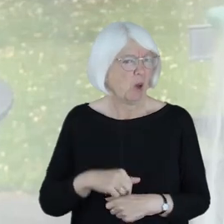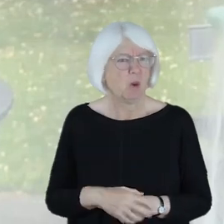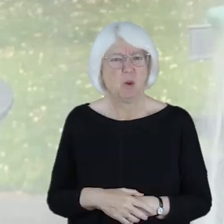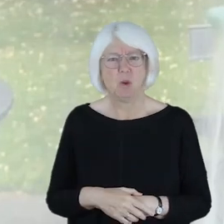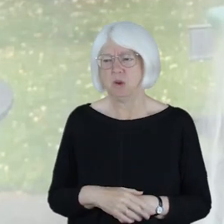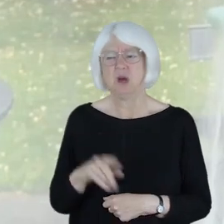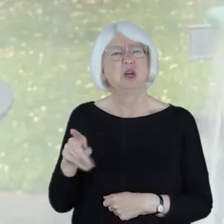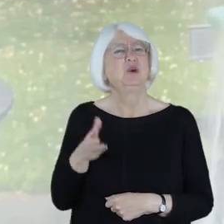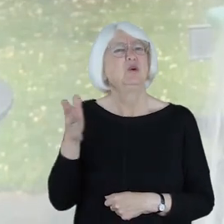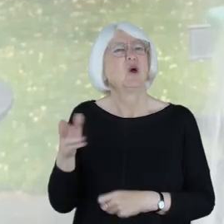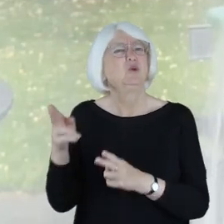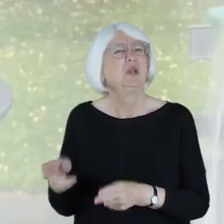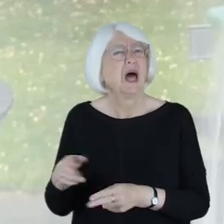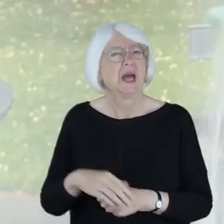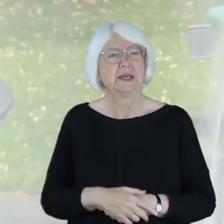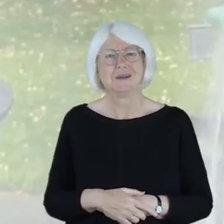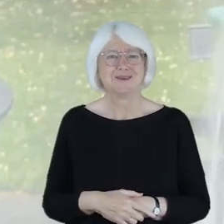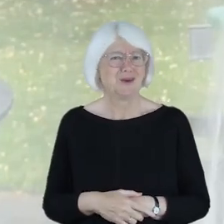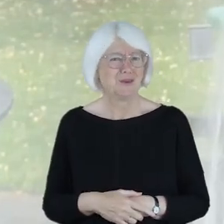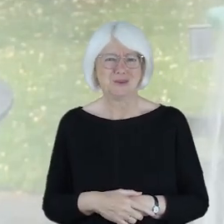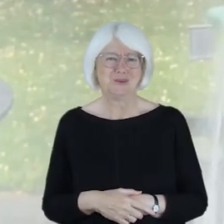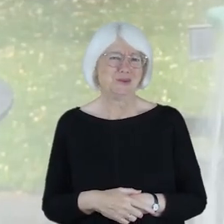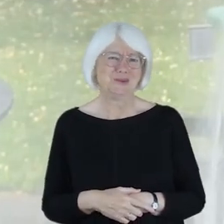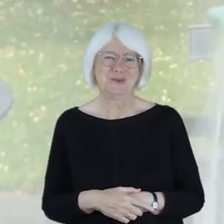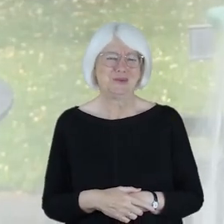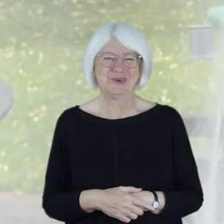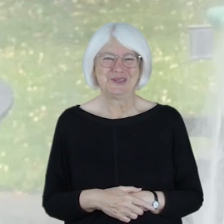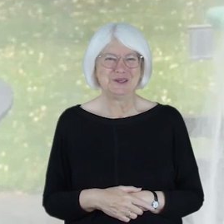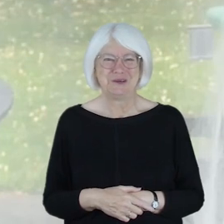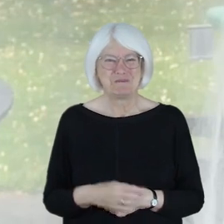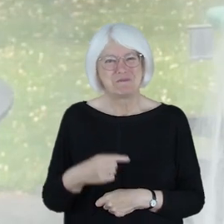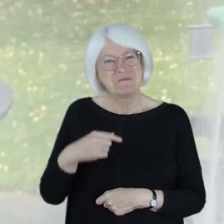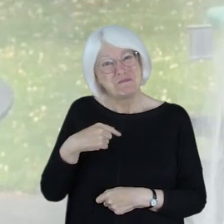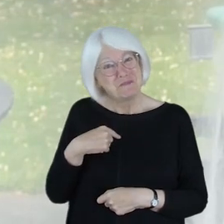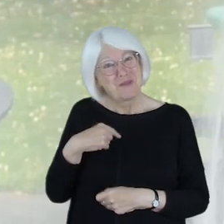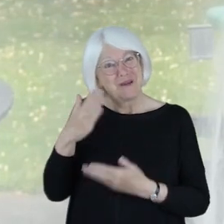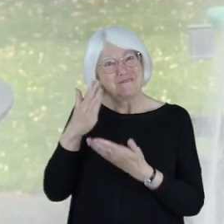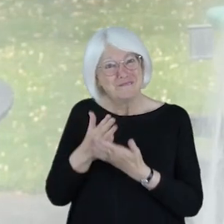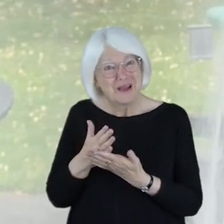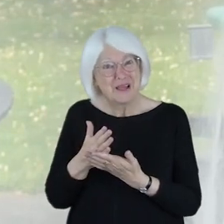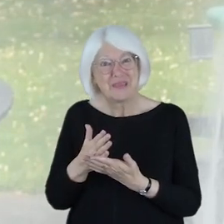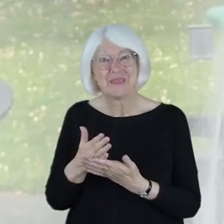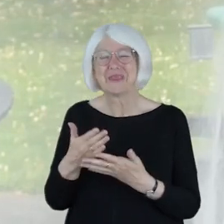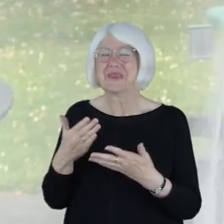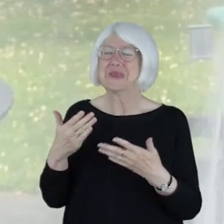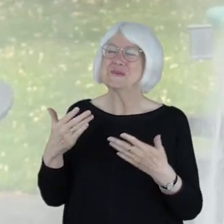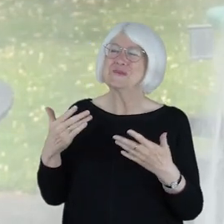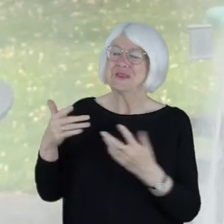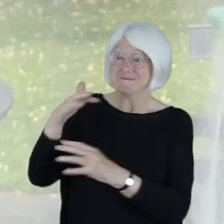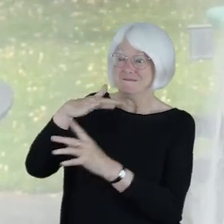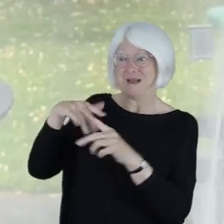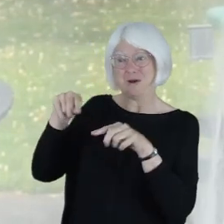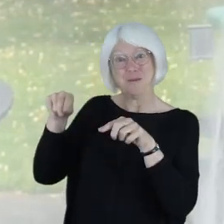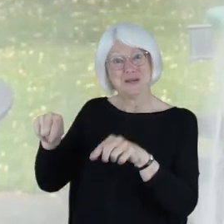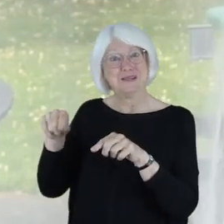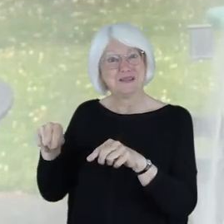it's where one goes to die. And my faith and the environment that